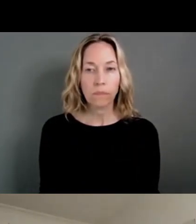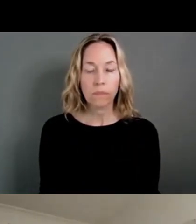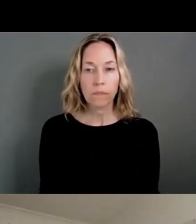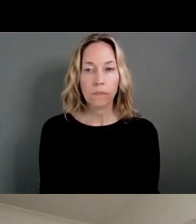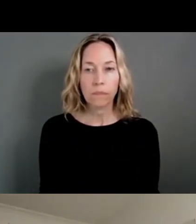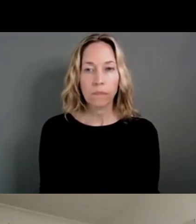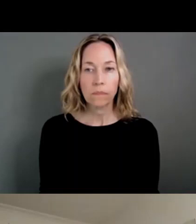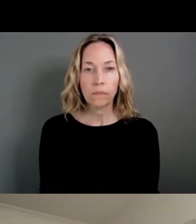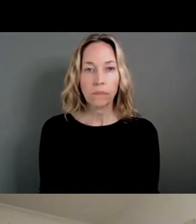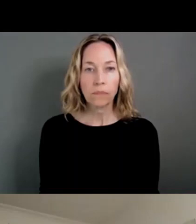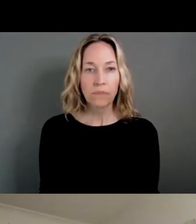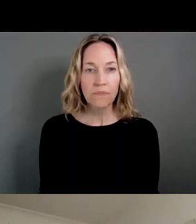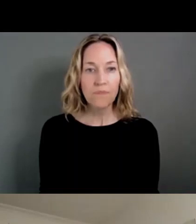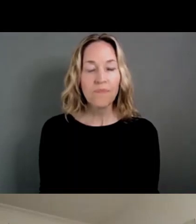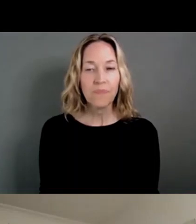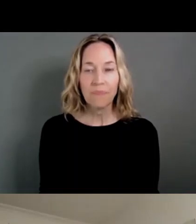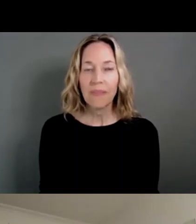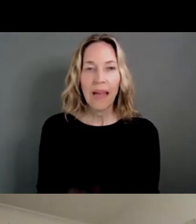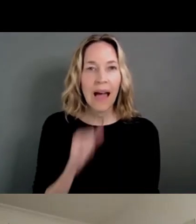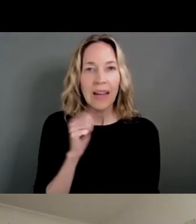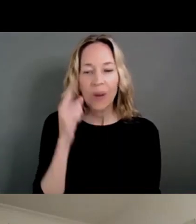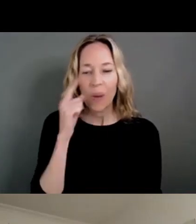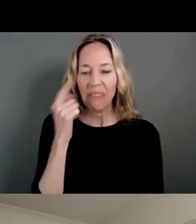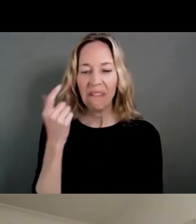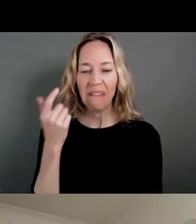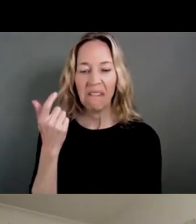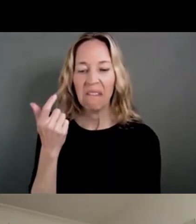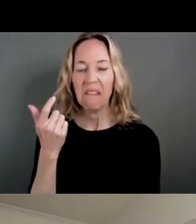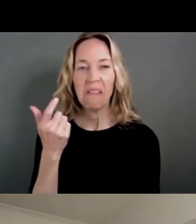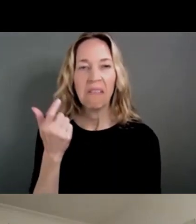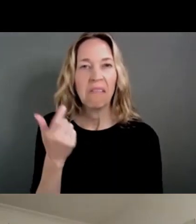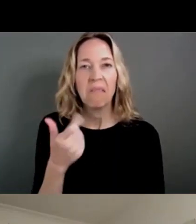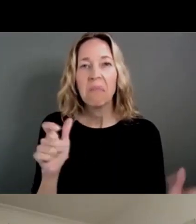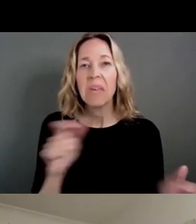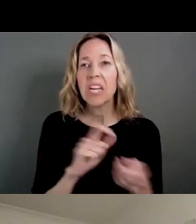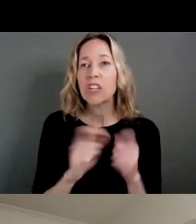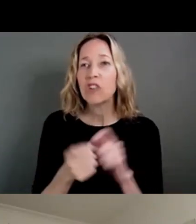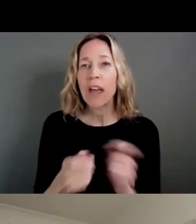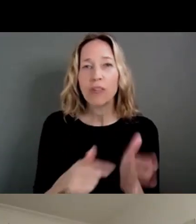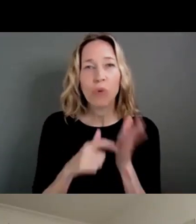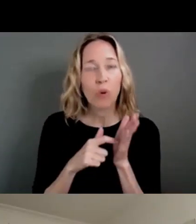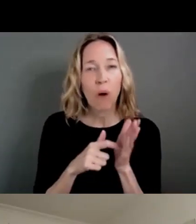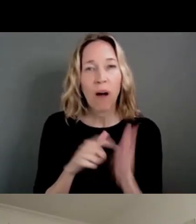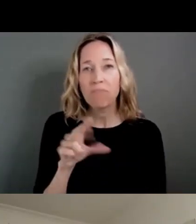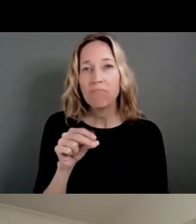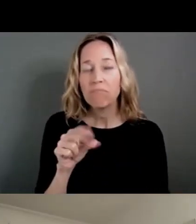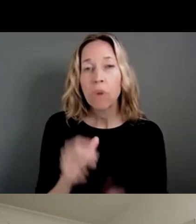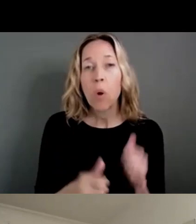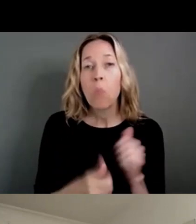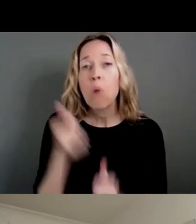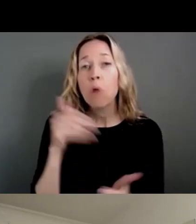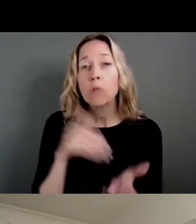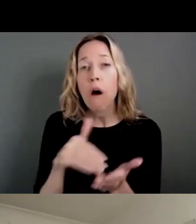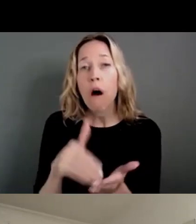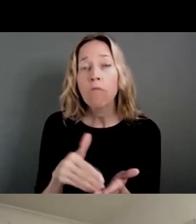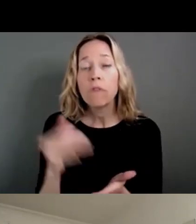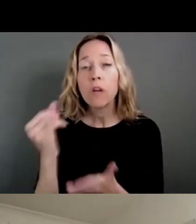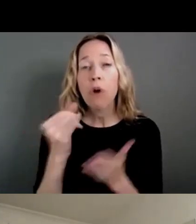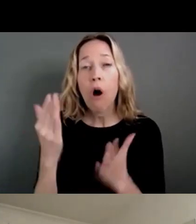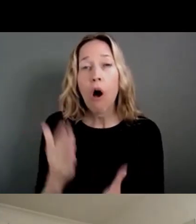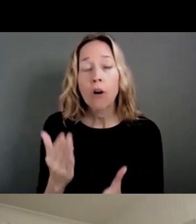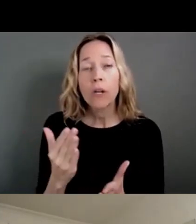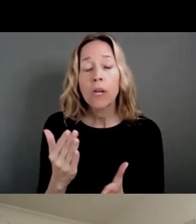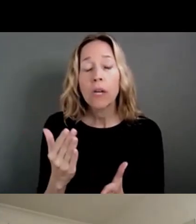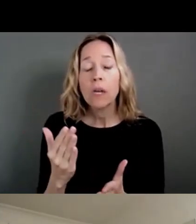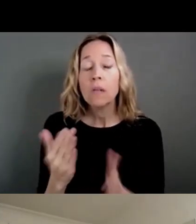a huge shift necessarily that needs to happen. Most of the time when artists come to us and say, we